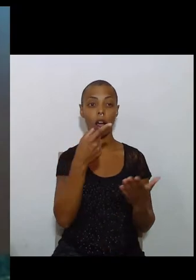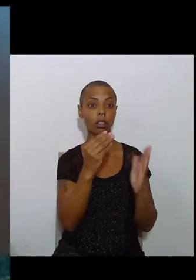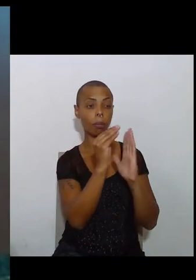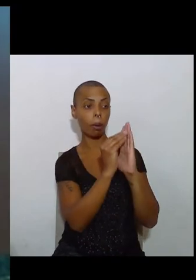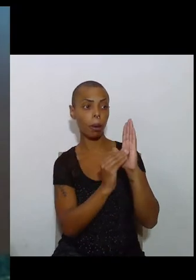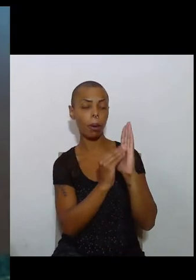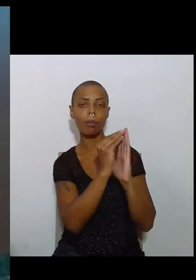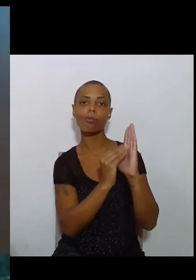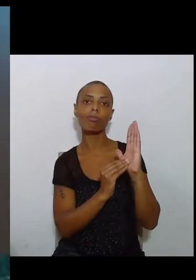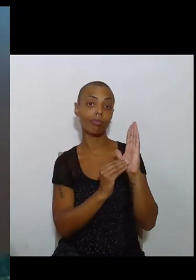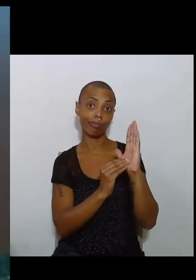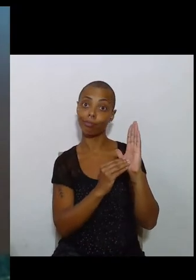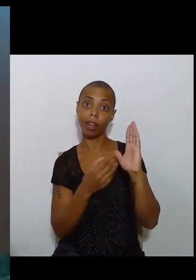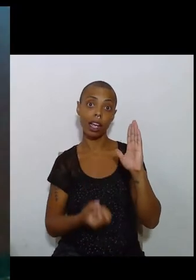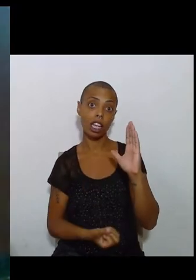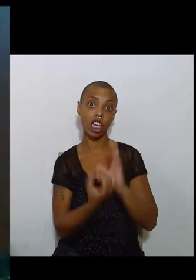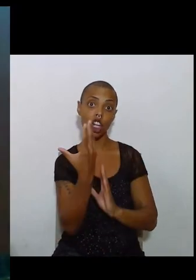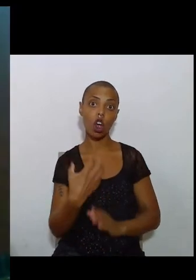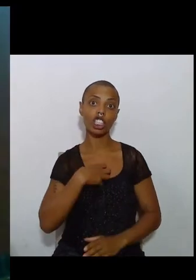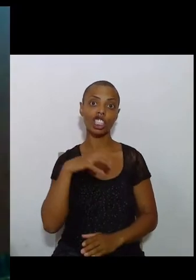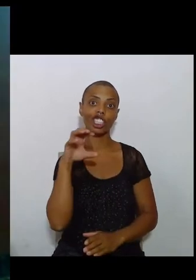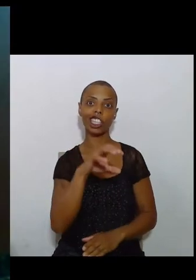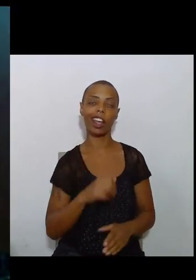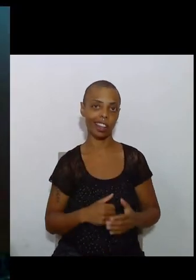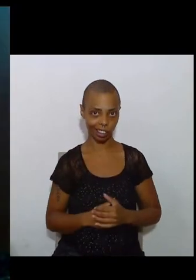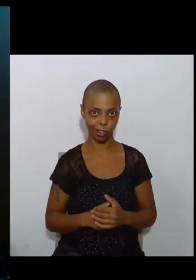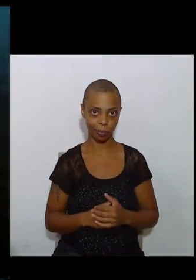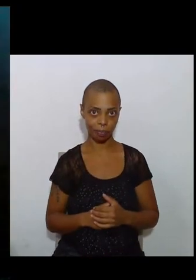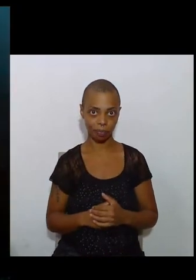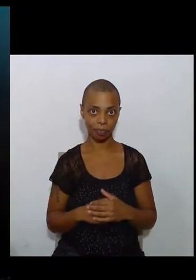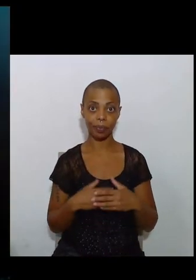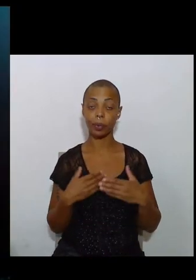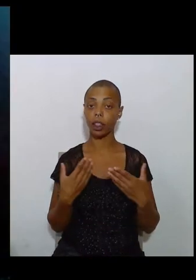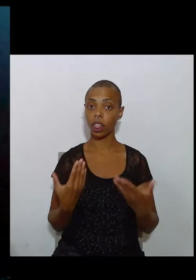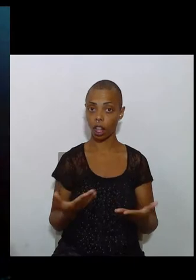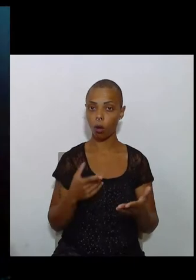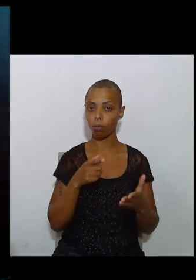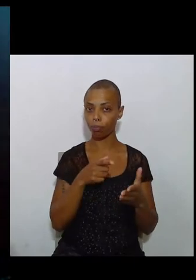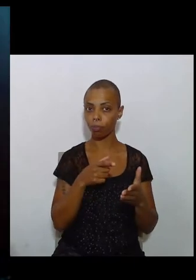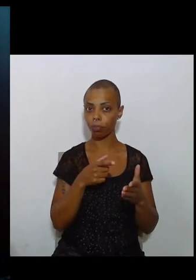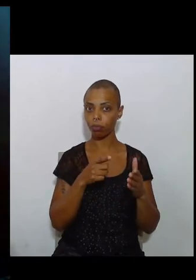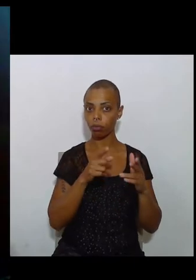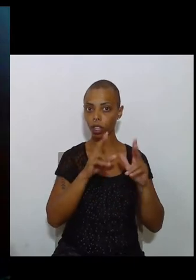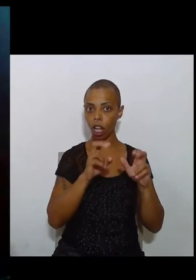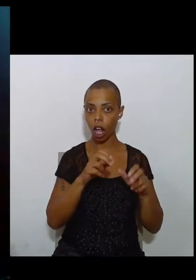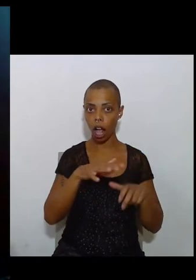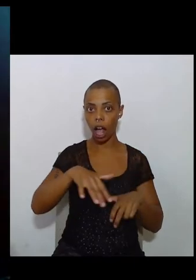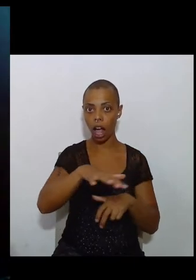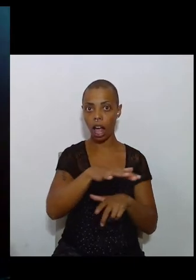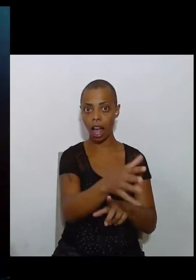economic interest this was an agenda that was Guided by this economic interests